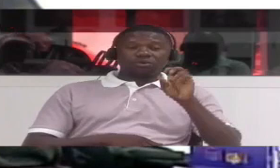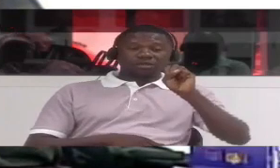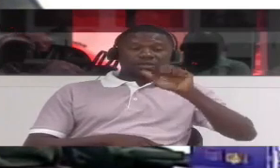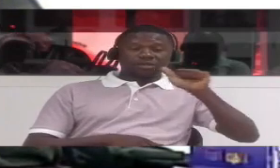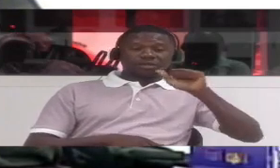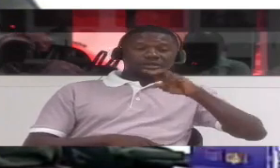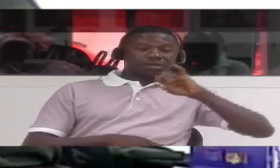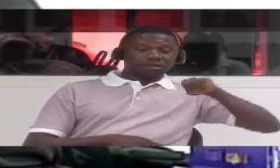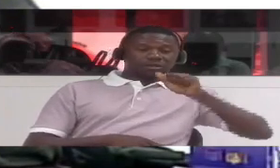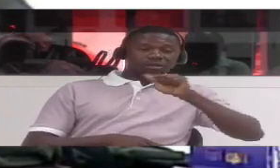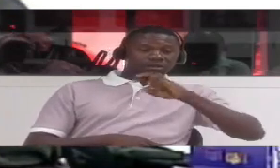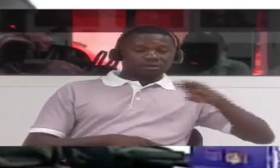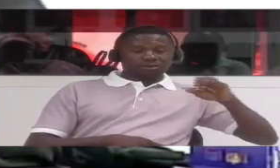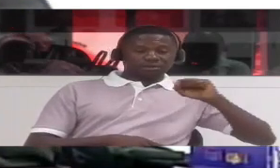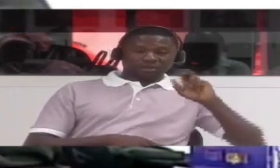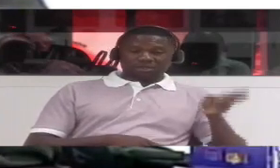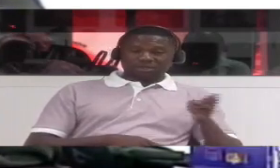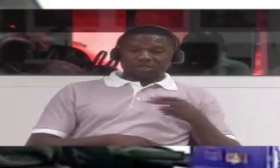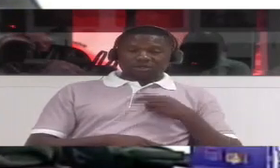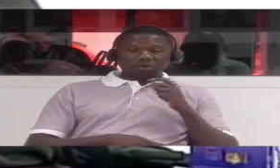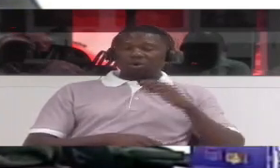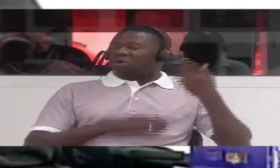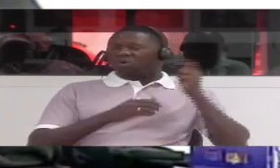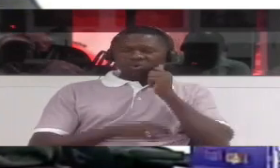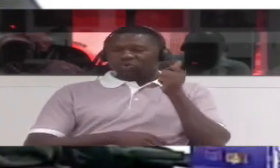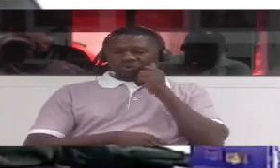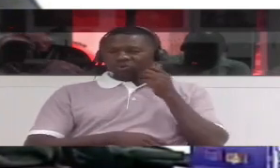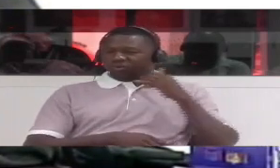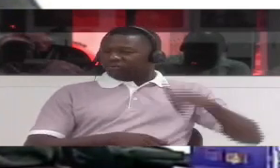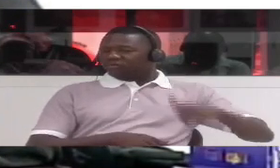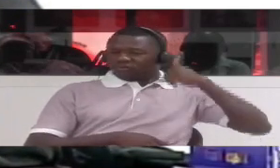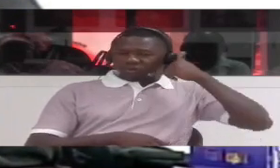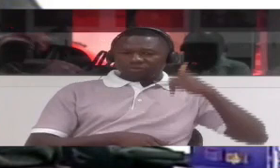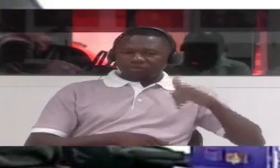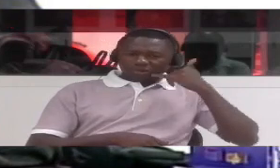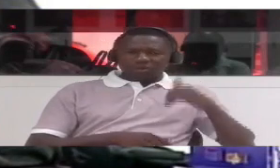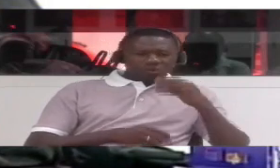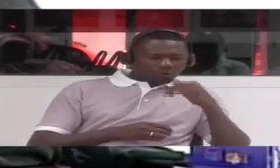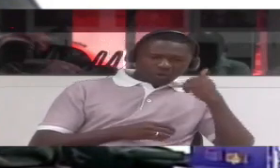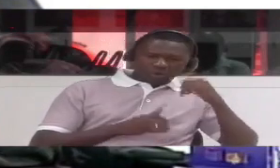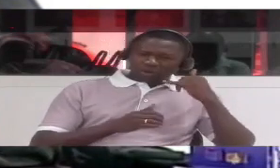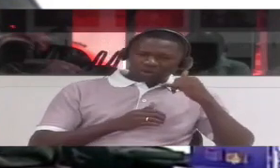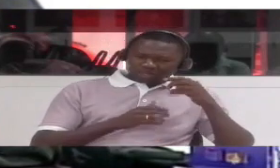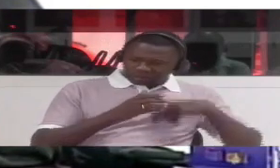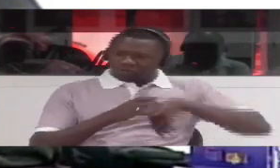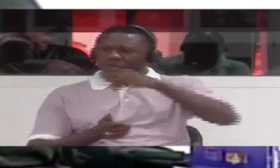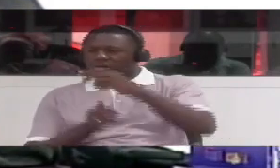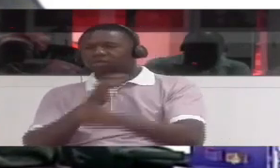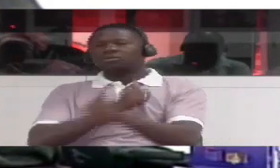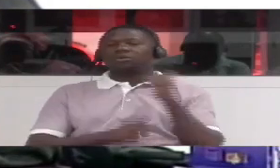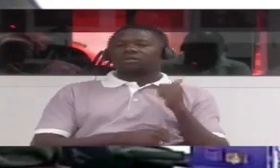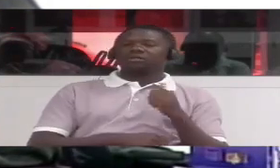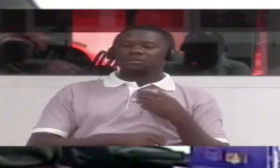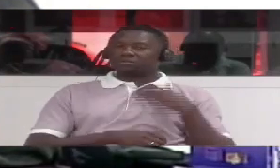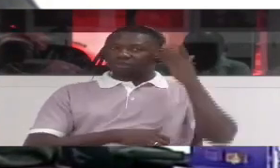would interrupt the thing and go and come back. In my mind, he was in full uniform. Tumbul